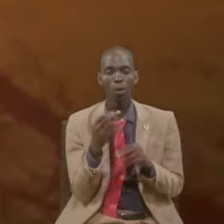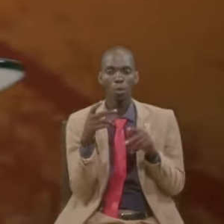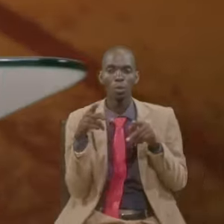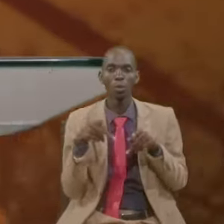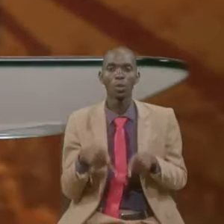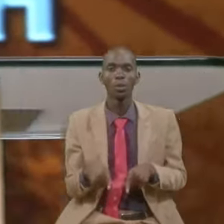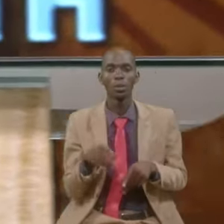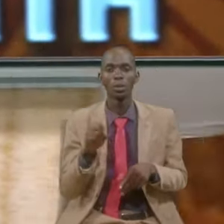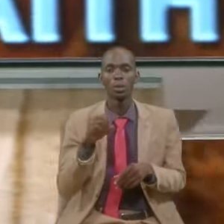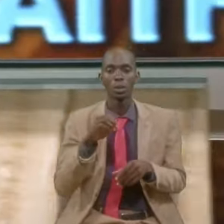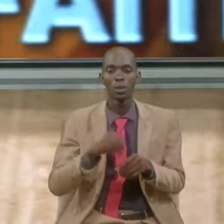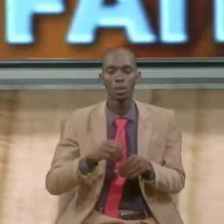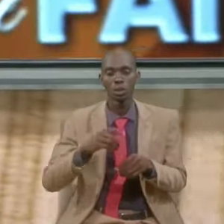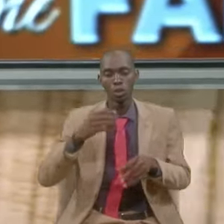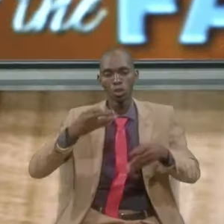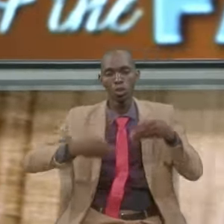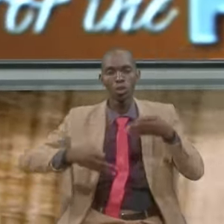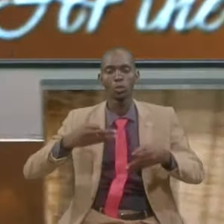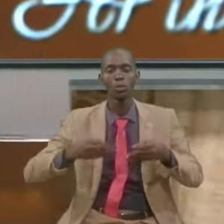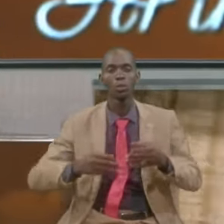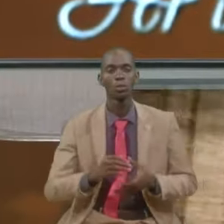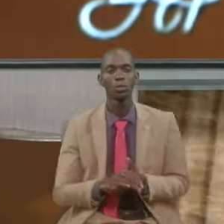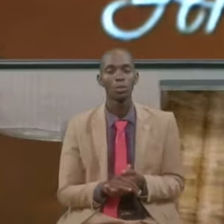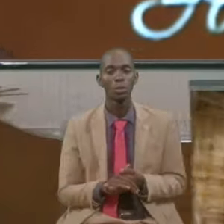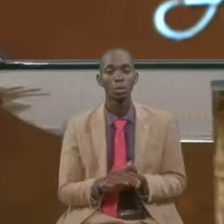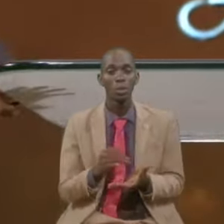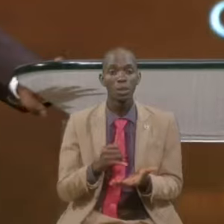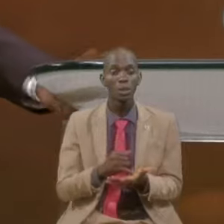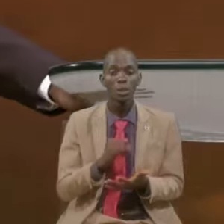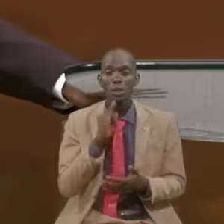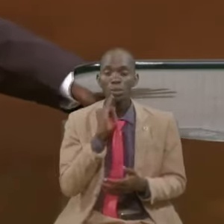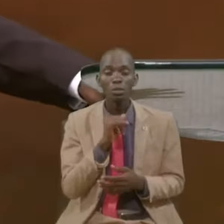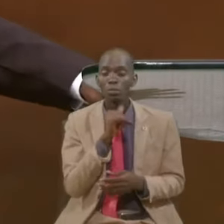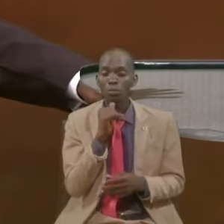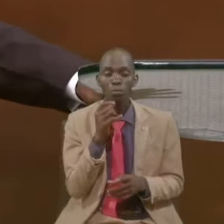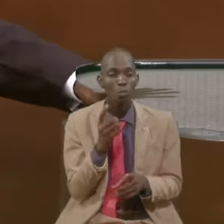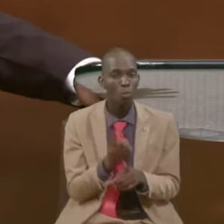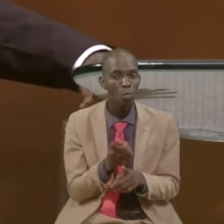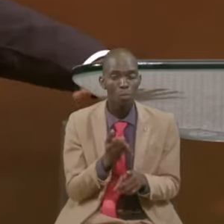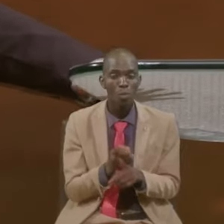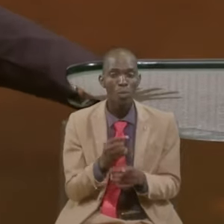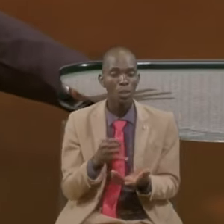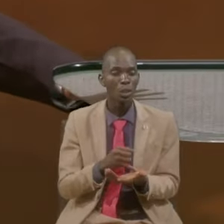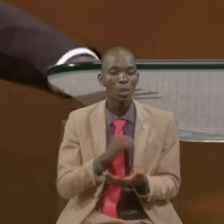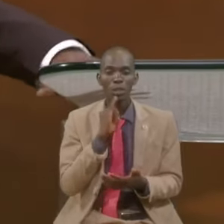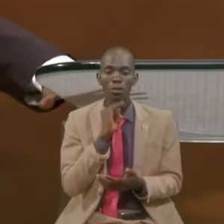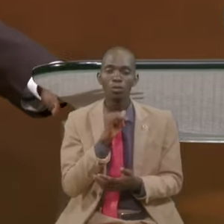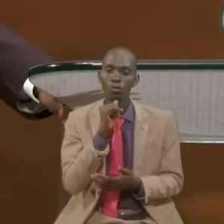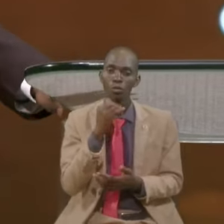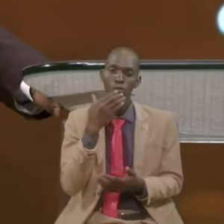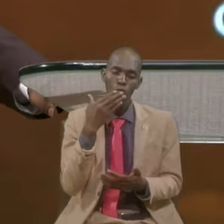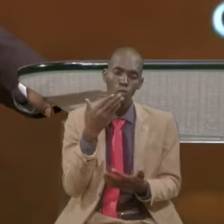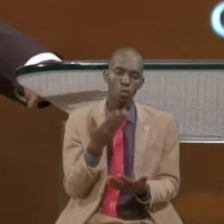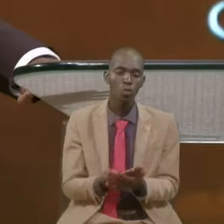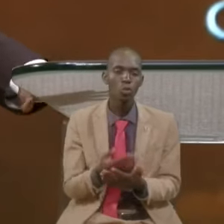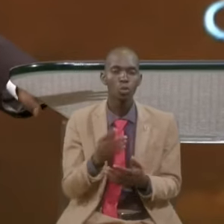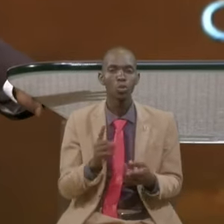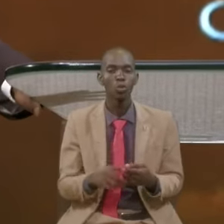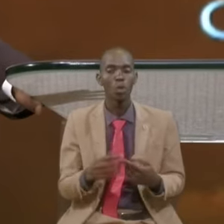persons in judgment. It is not right. It is not good to